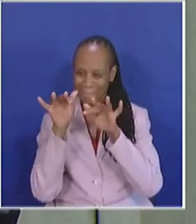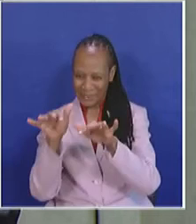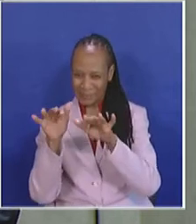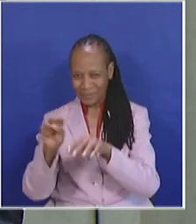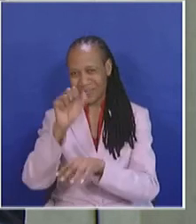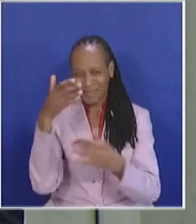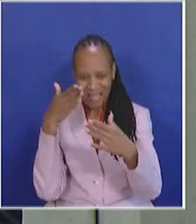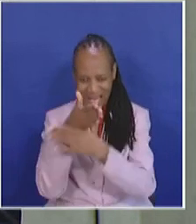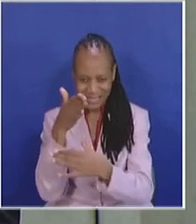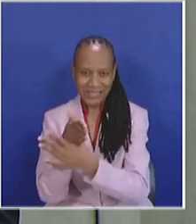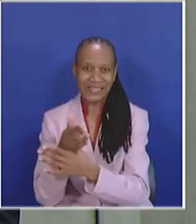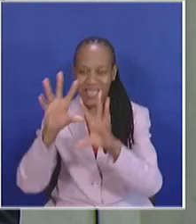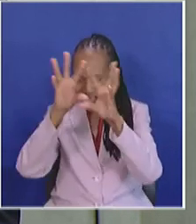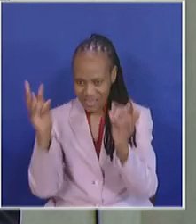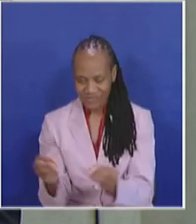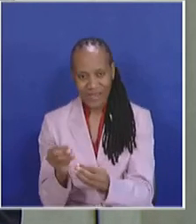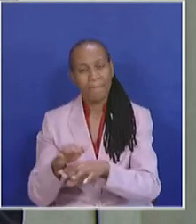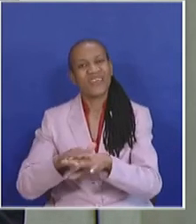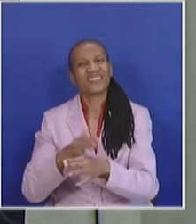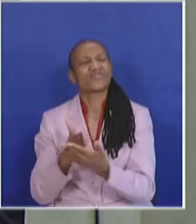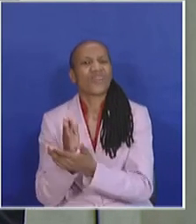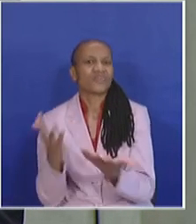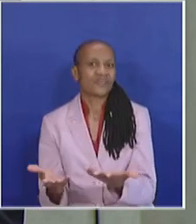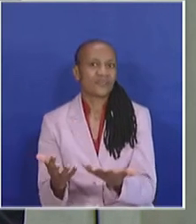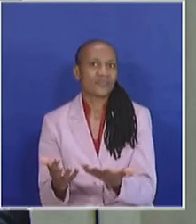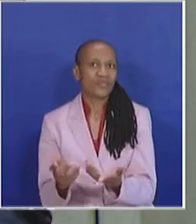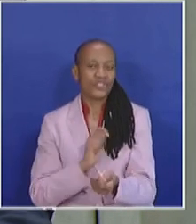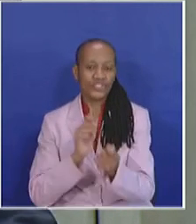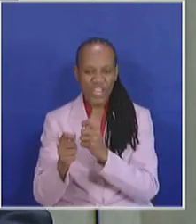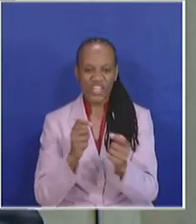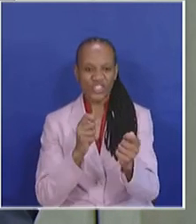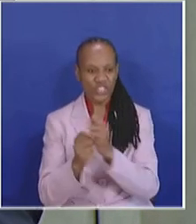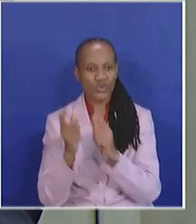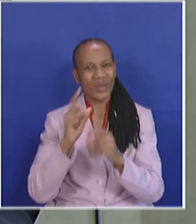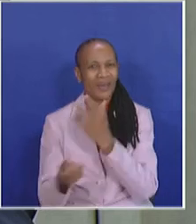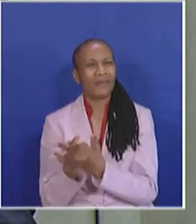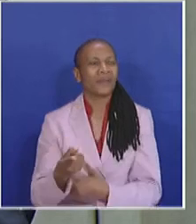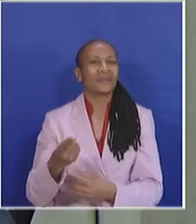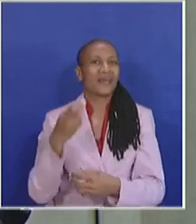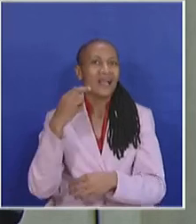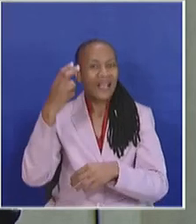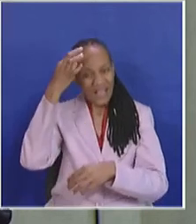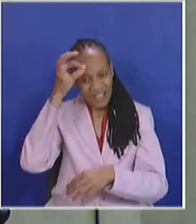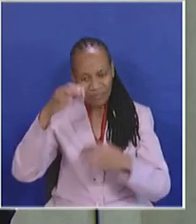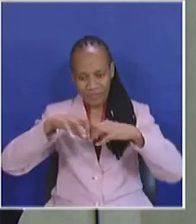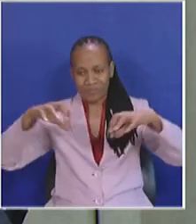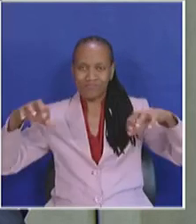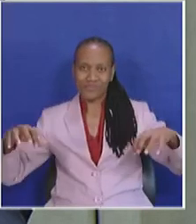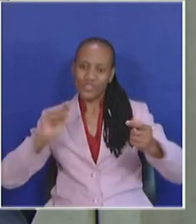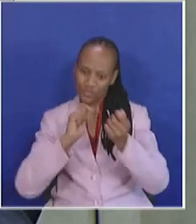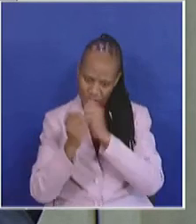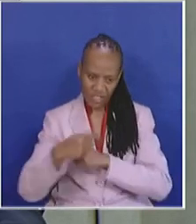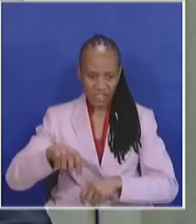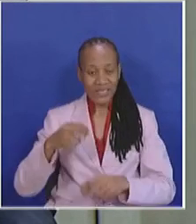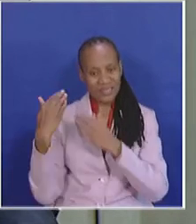segregation left by apartheid. Every day, we undo the legacy of apartheid colonial rule. This should be viewed